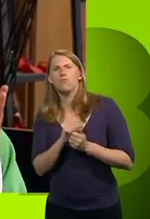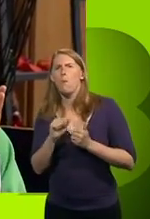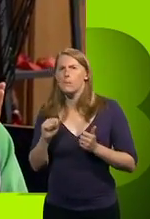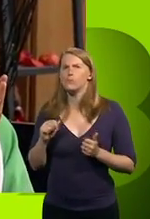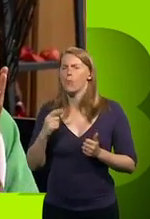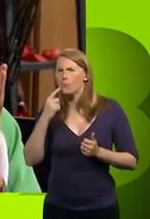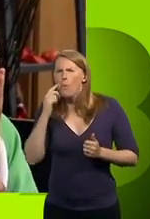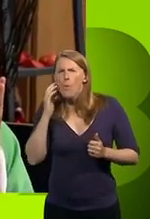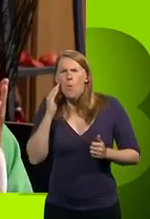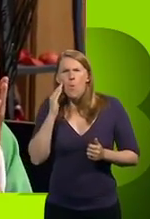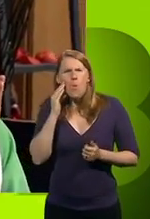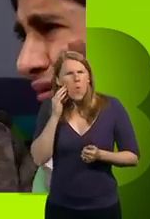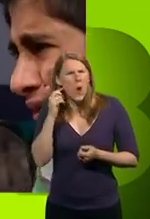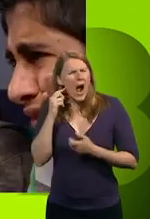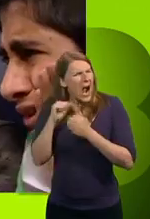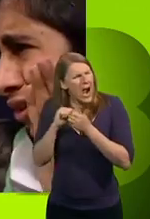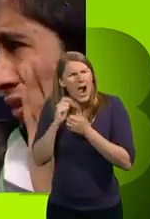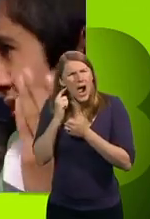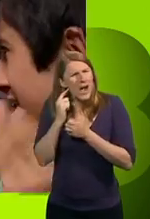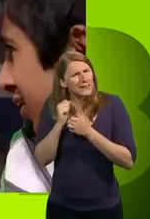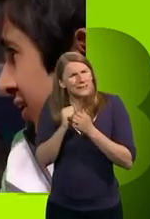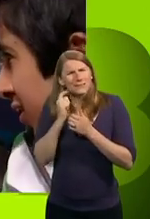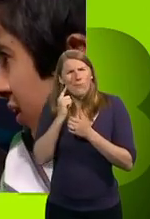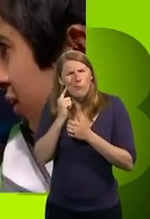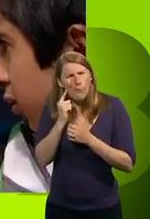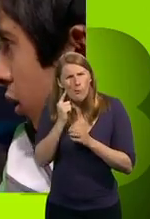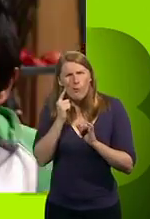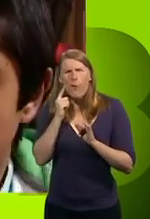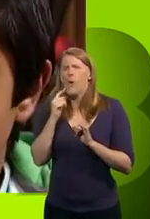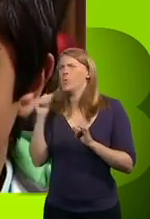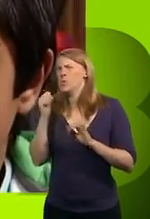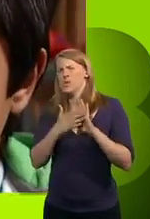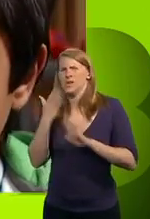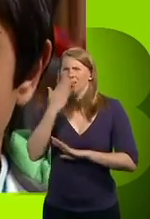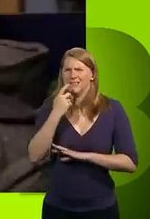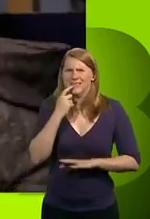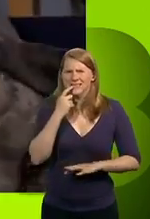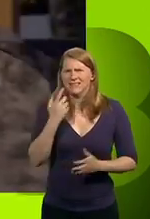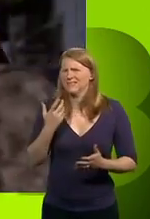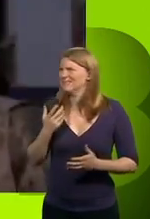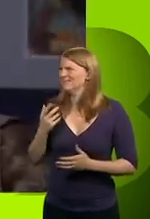Uh-oh. It's a drawbreaker. I could send you straight to the dentist.